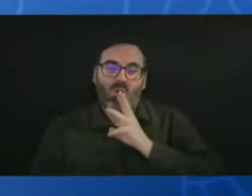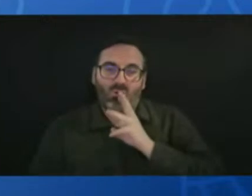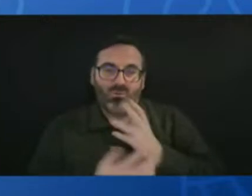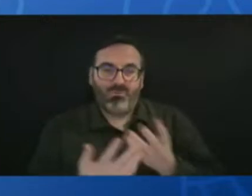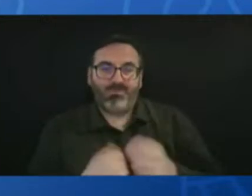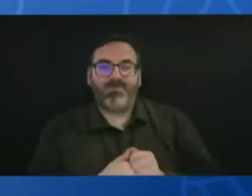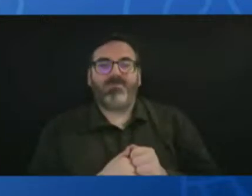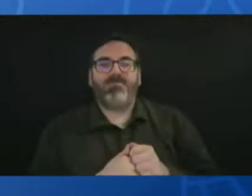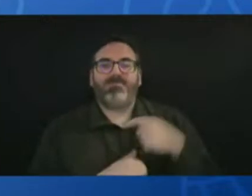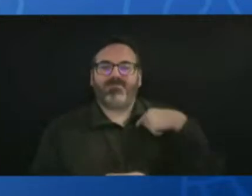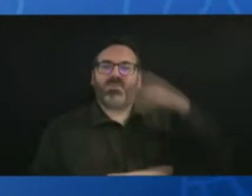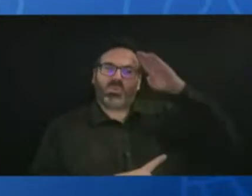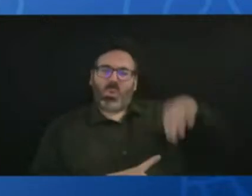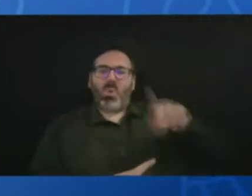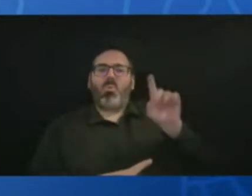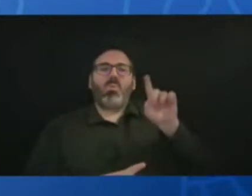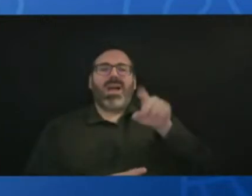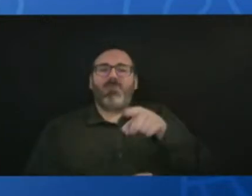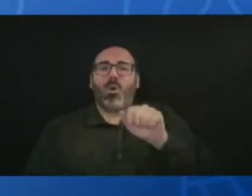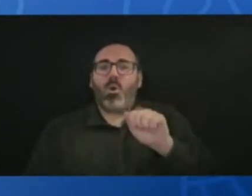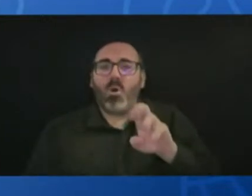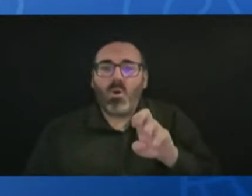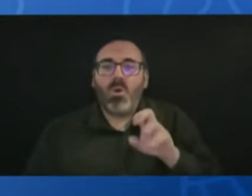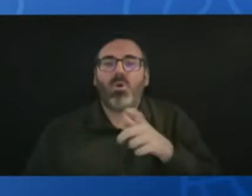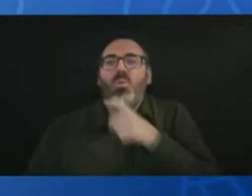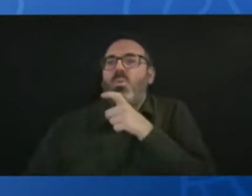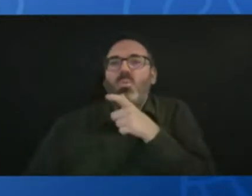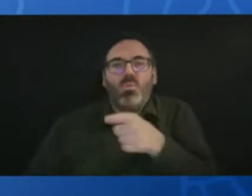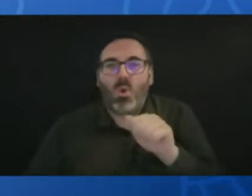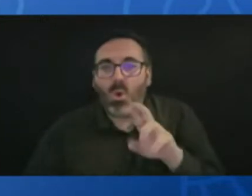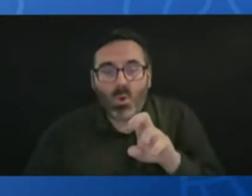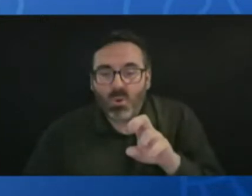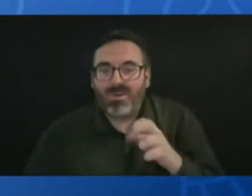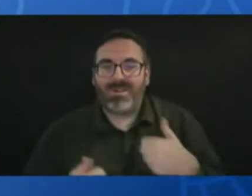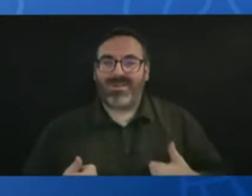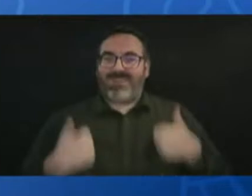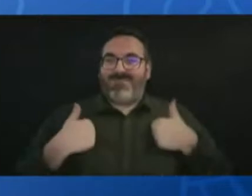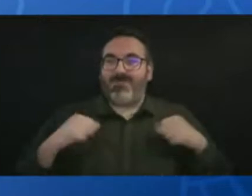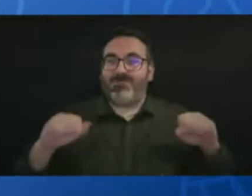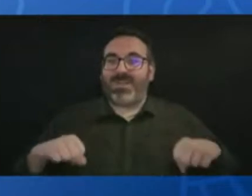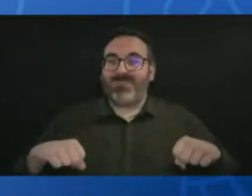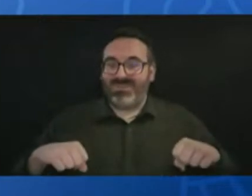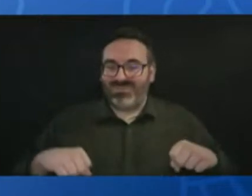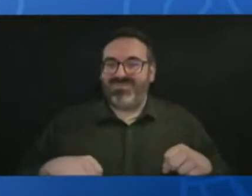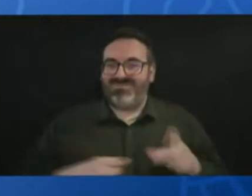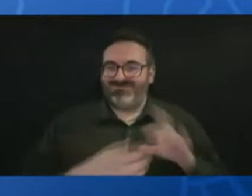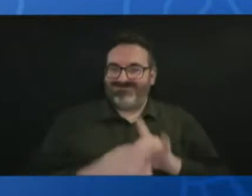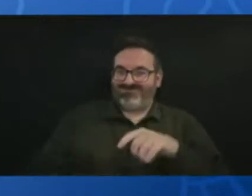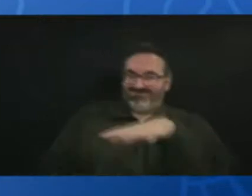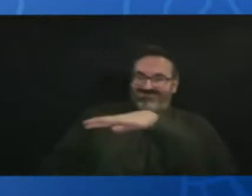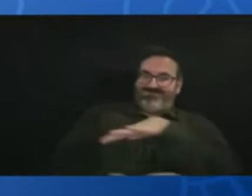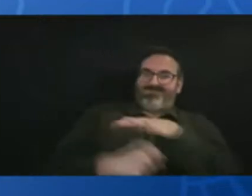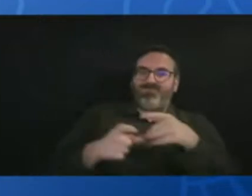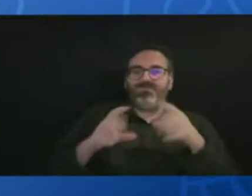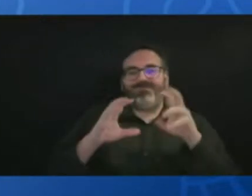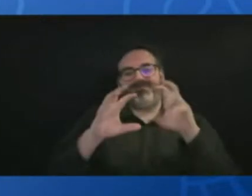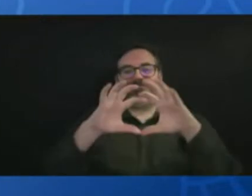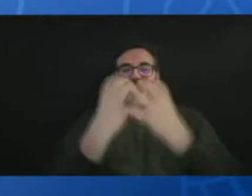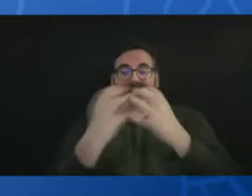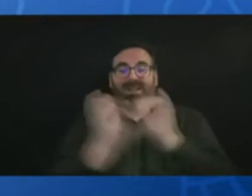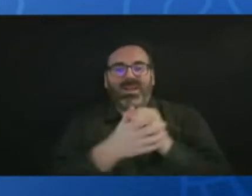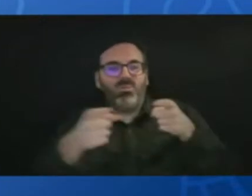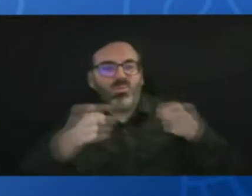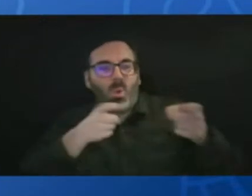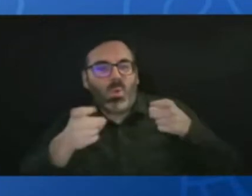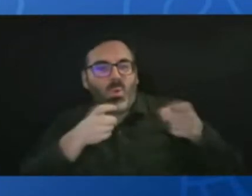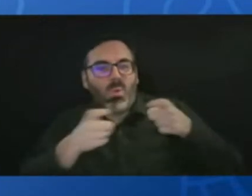possible. And yet you are dealing with an entity controlling and had controlled that area that not only is not